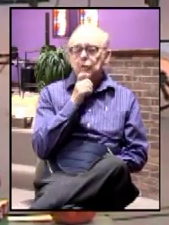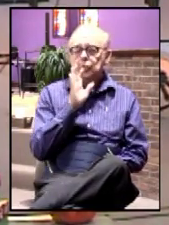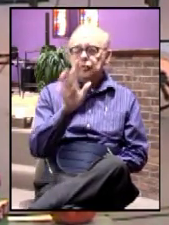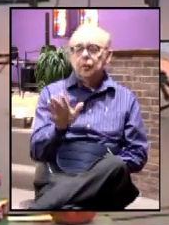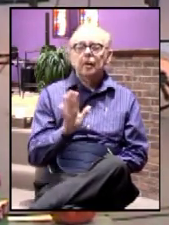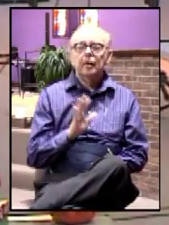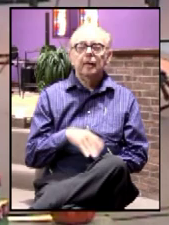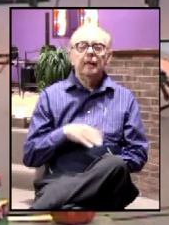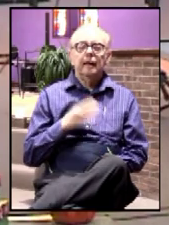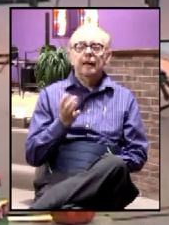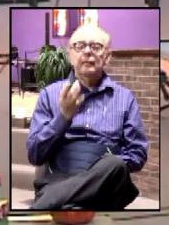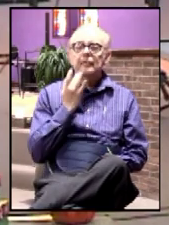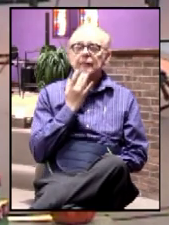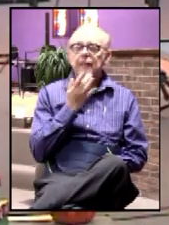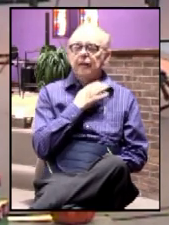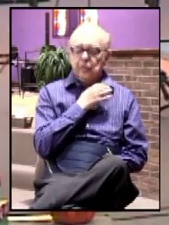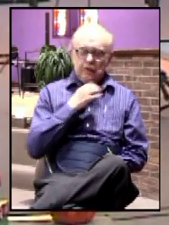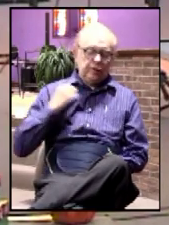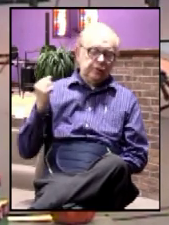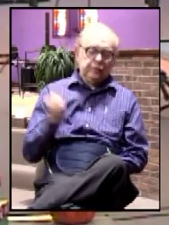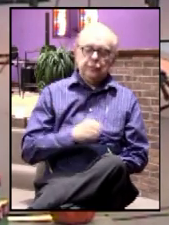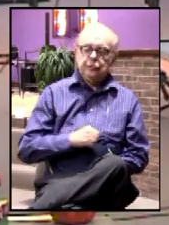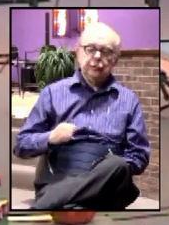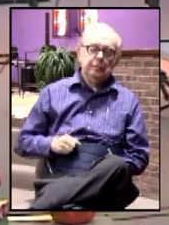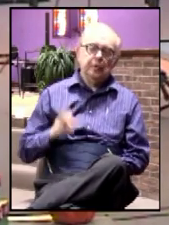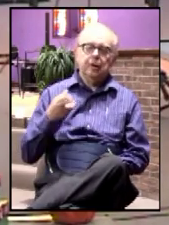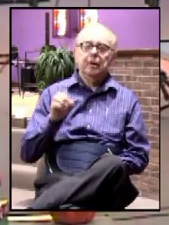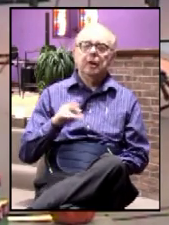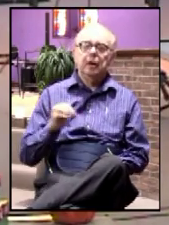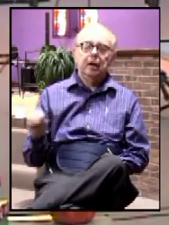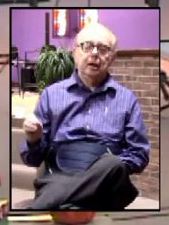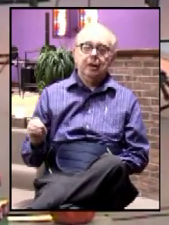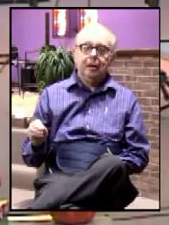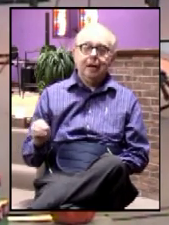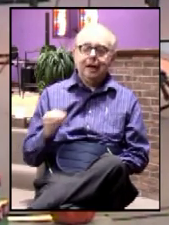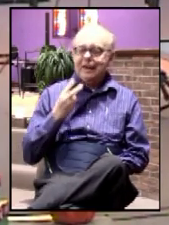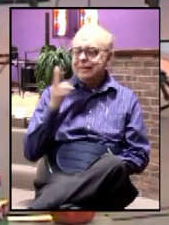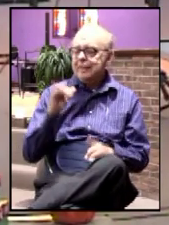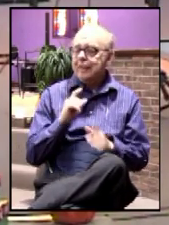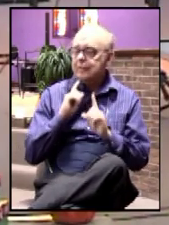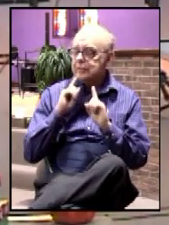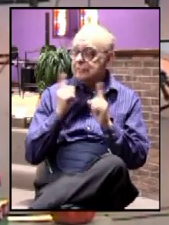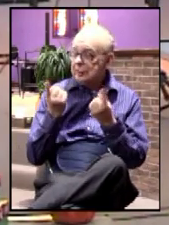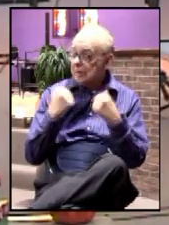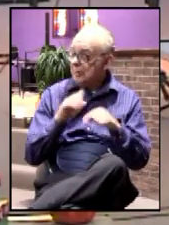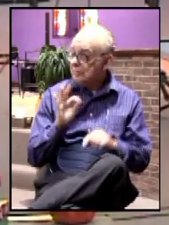your favorite superhero? And you probably didn't see that one coming.